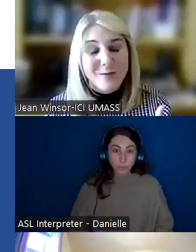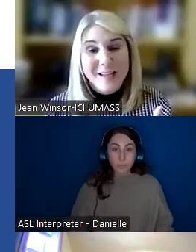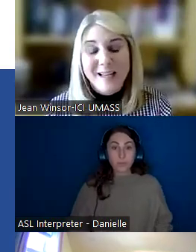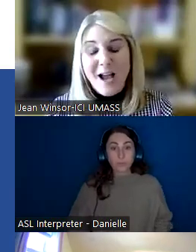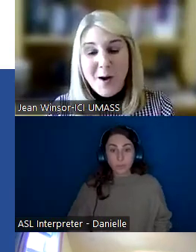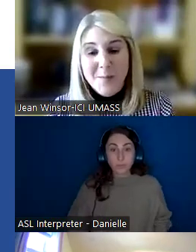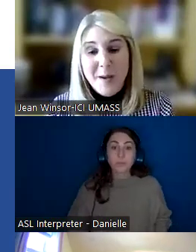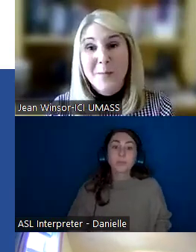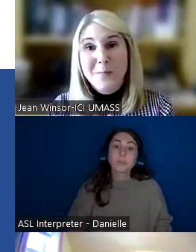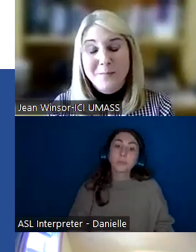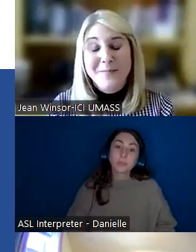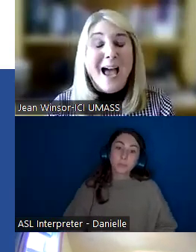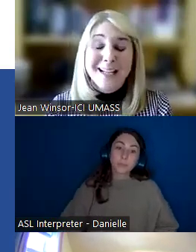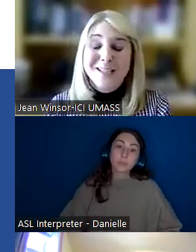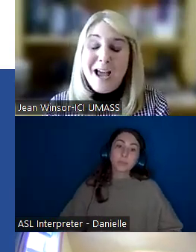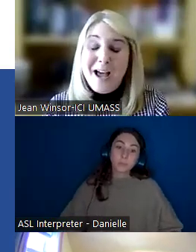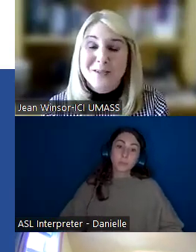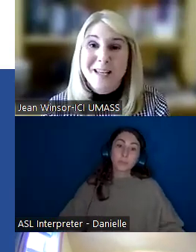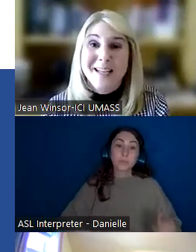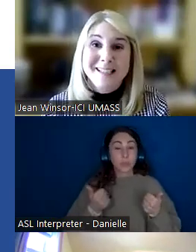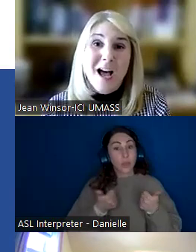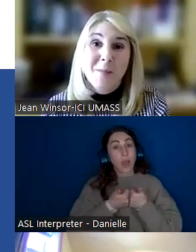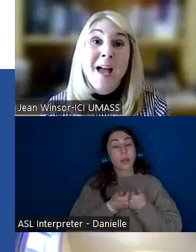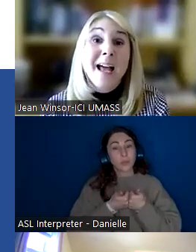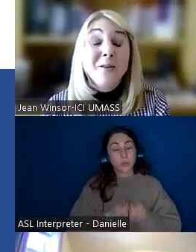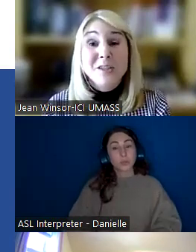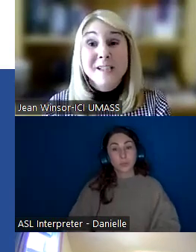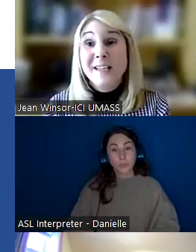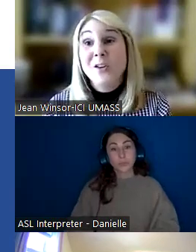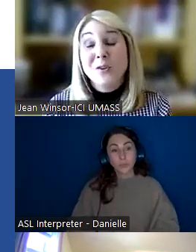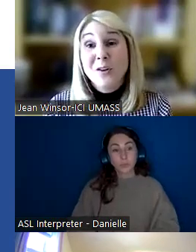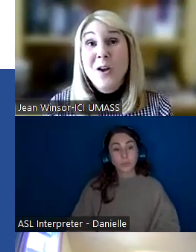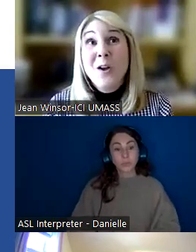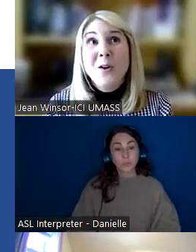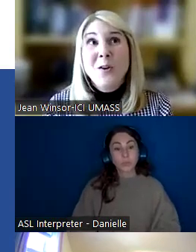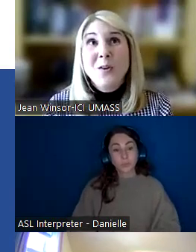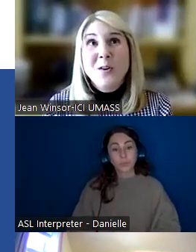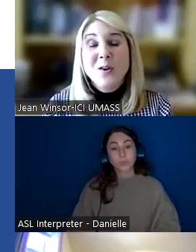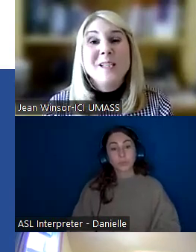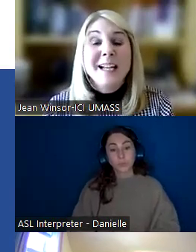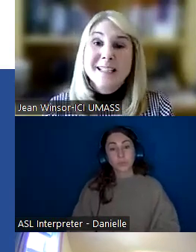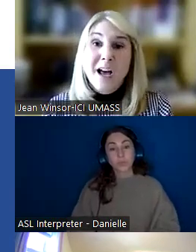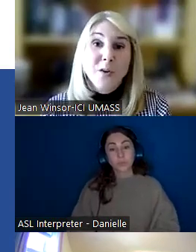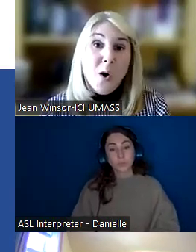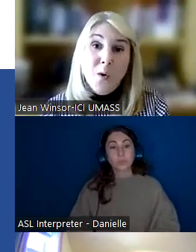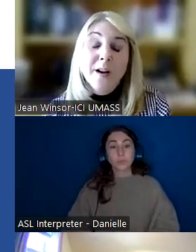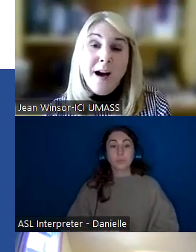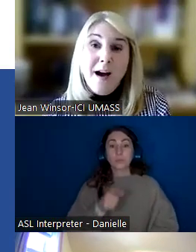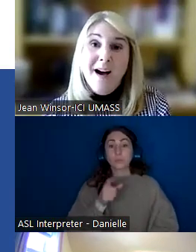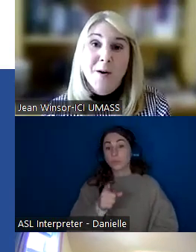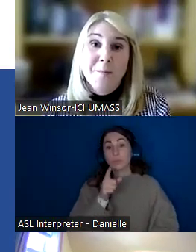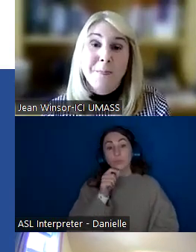a really yeah, it's a challenging piece. And I would just say that your state is not